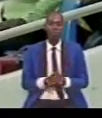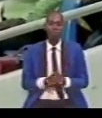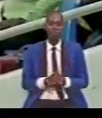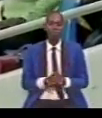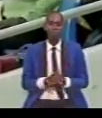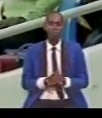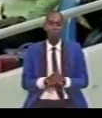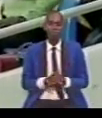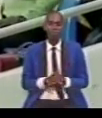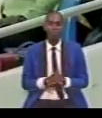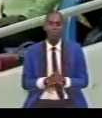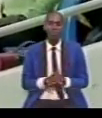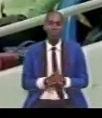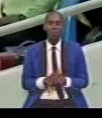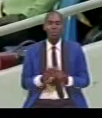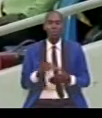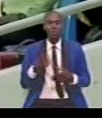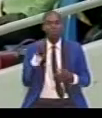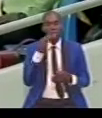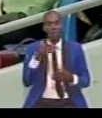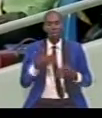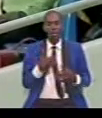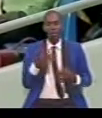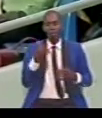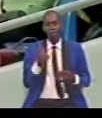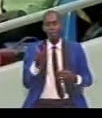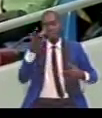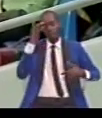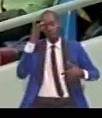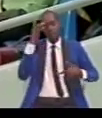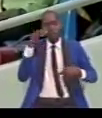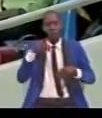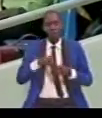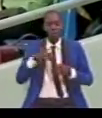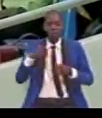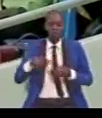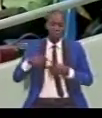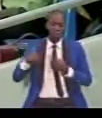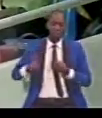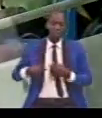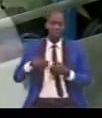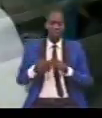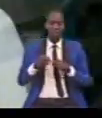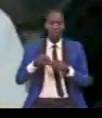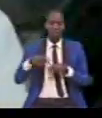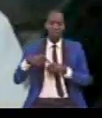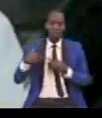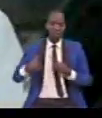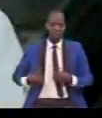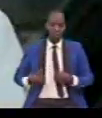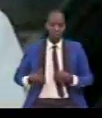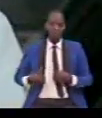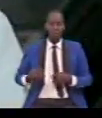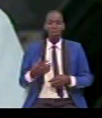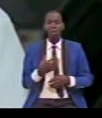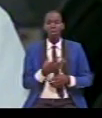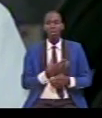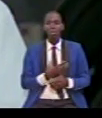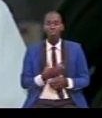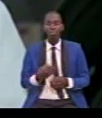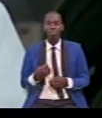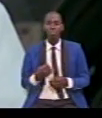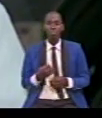Basically, that's a disease of the heart. Okay, so she was having a problem with the heart. and the condition she was having was a myocardial